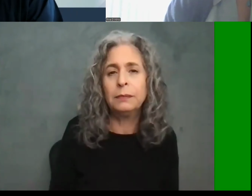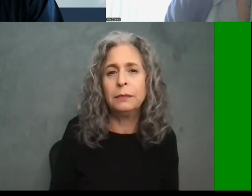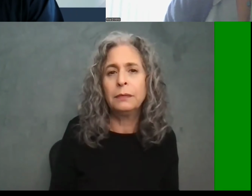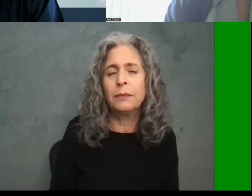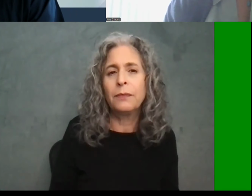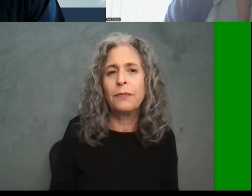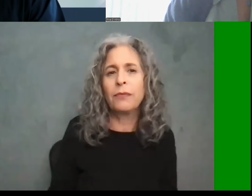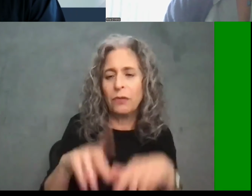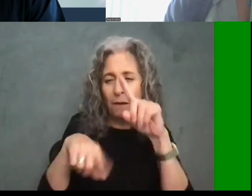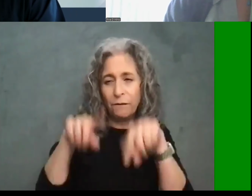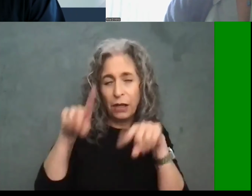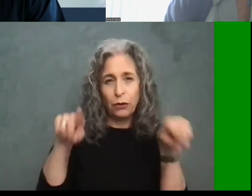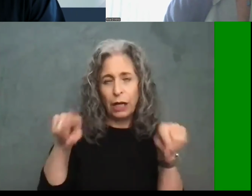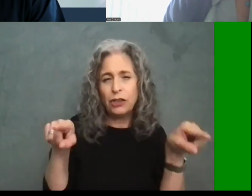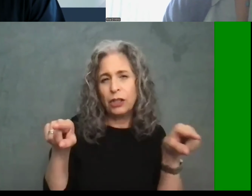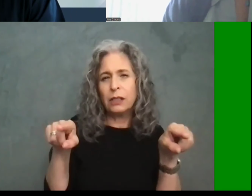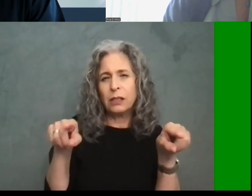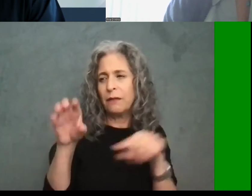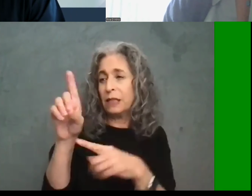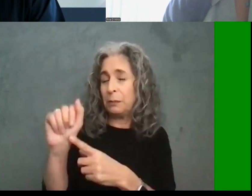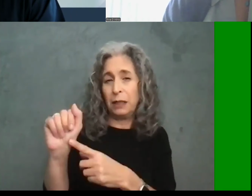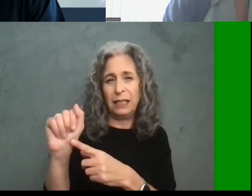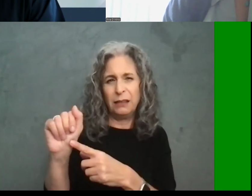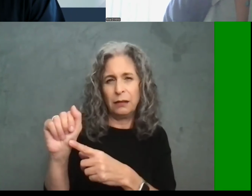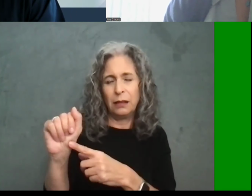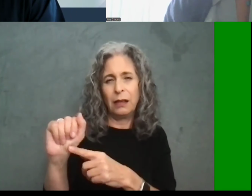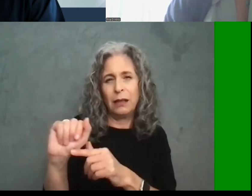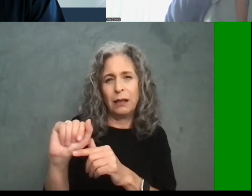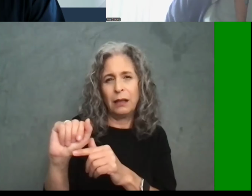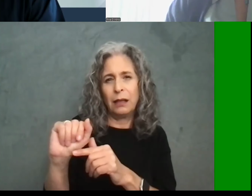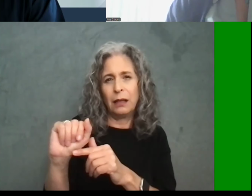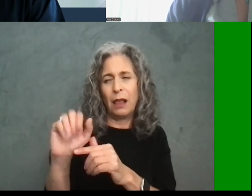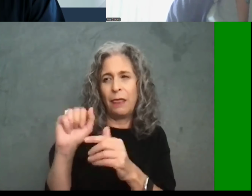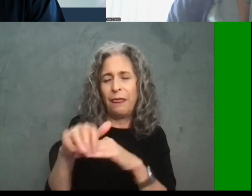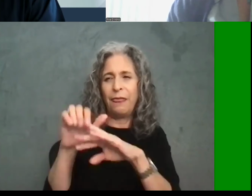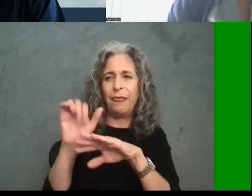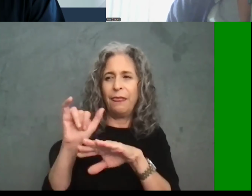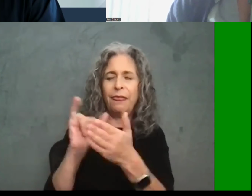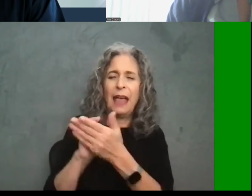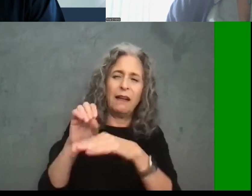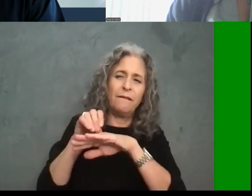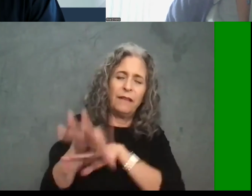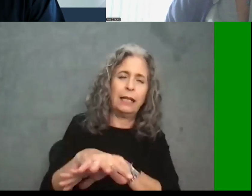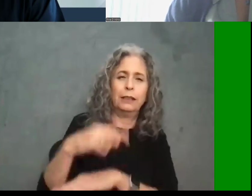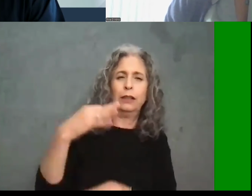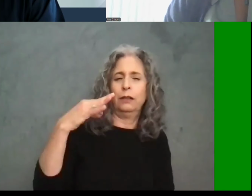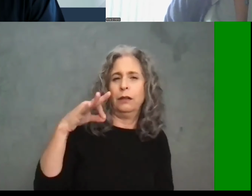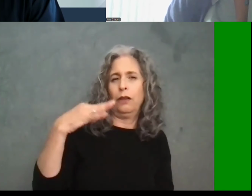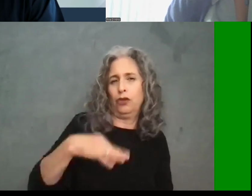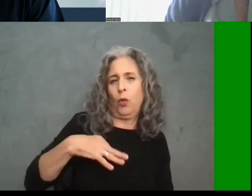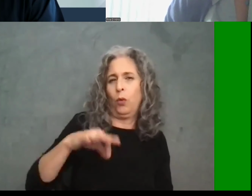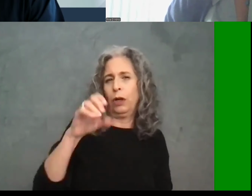the variations in disabilities and how that would affect the rating or scoring.